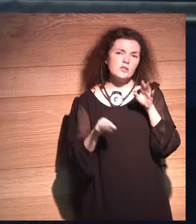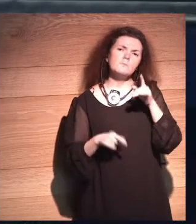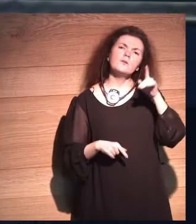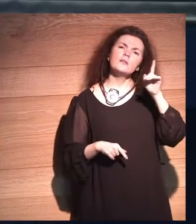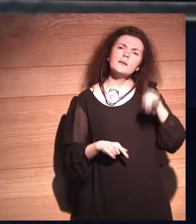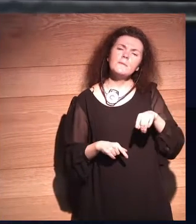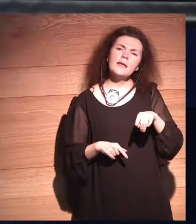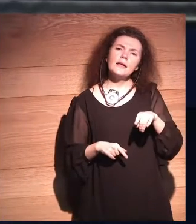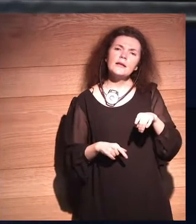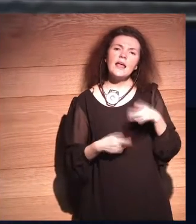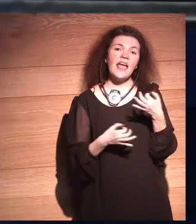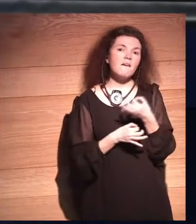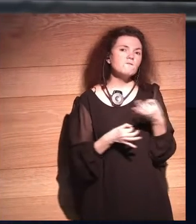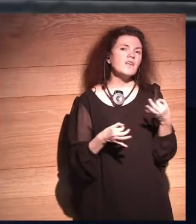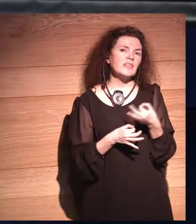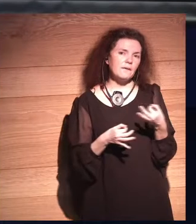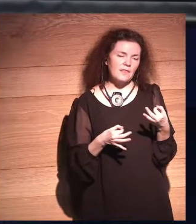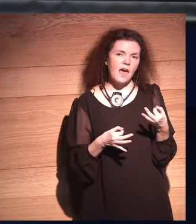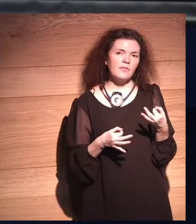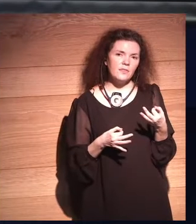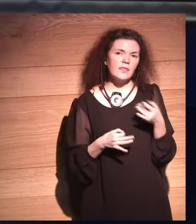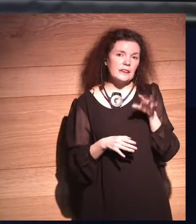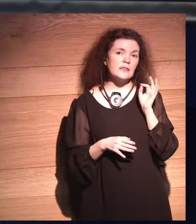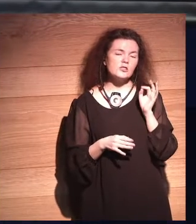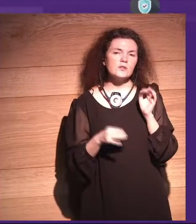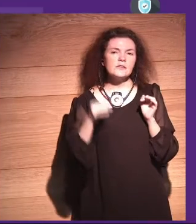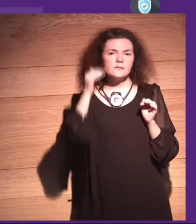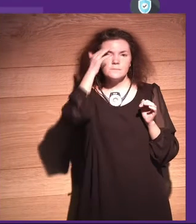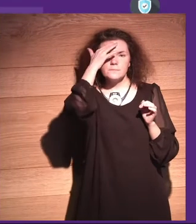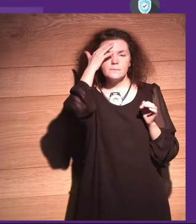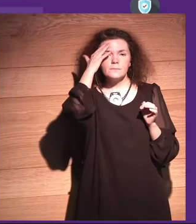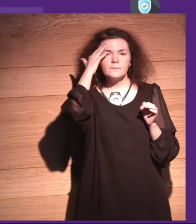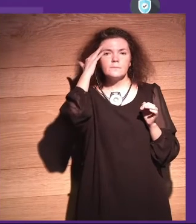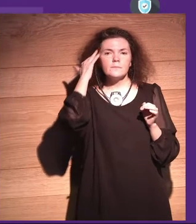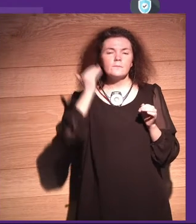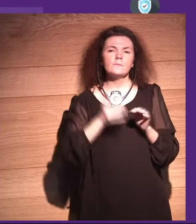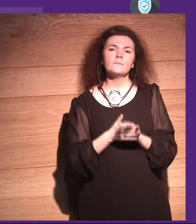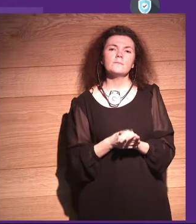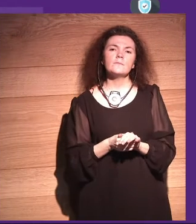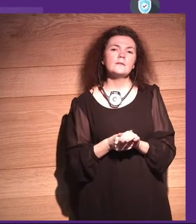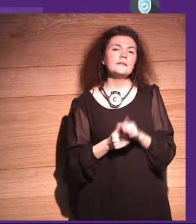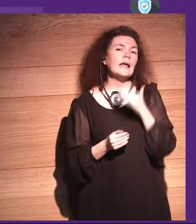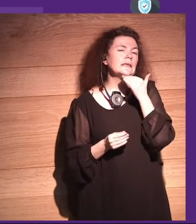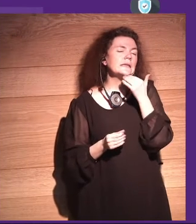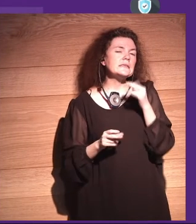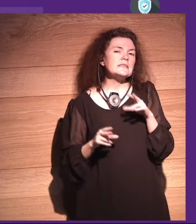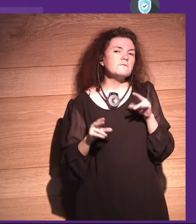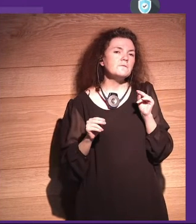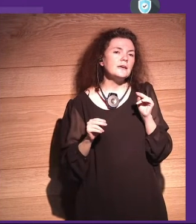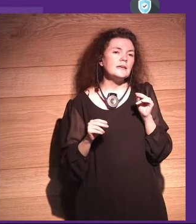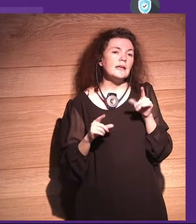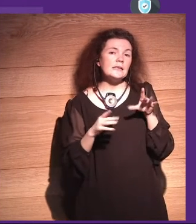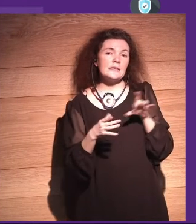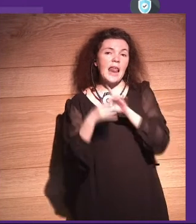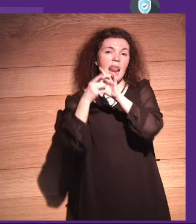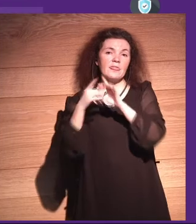the effectiveness of those decisions. I will end with this link, which is to say, if you've liked